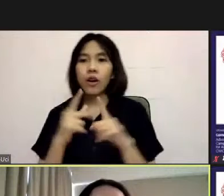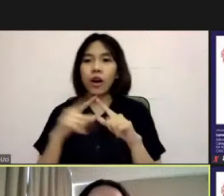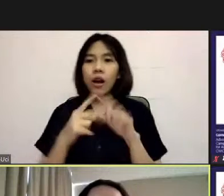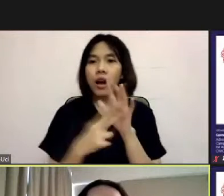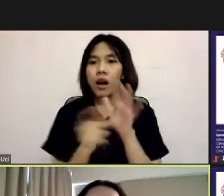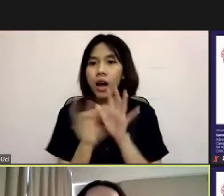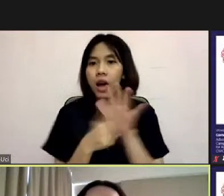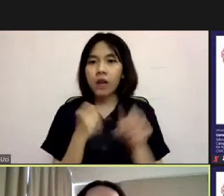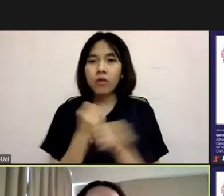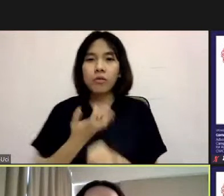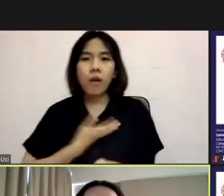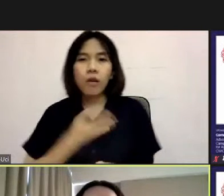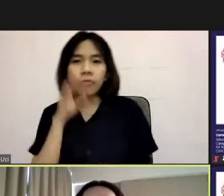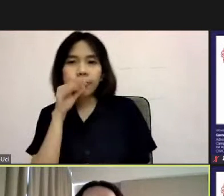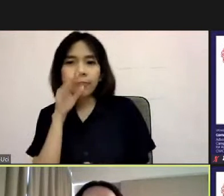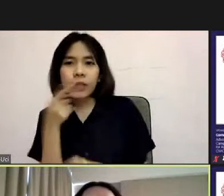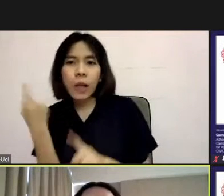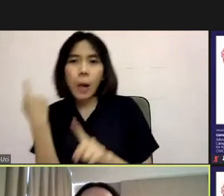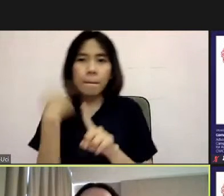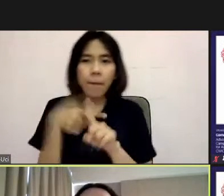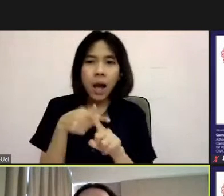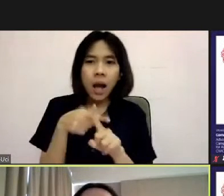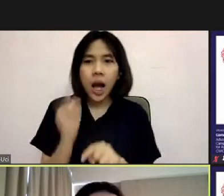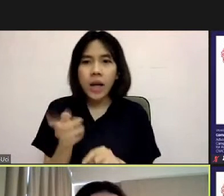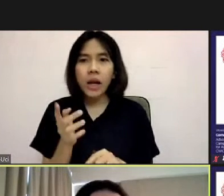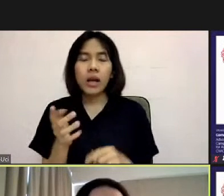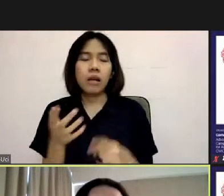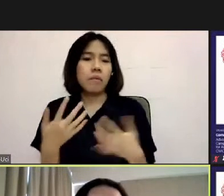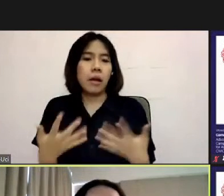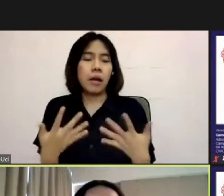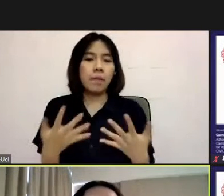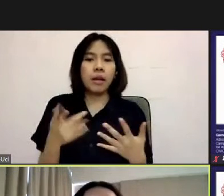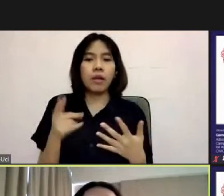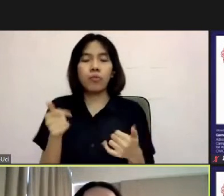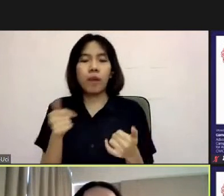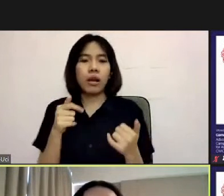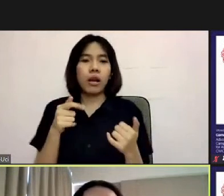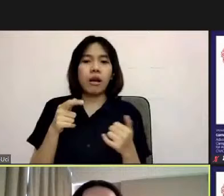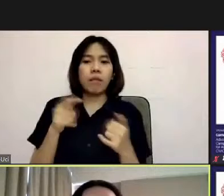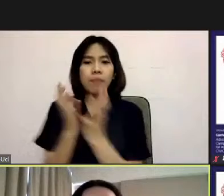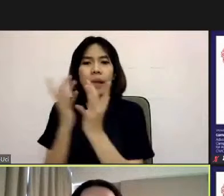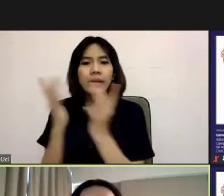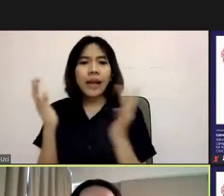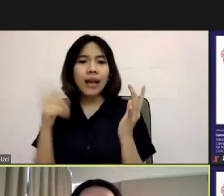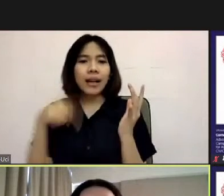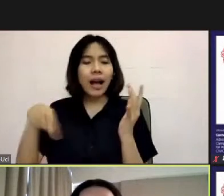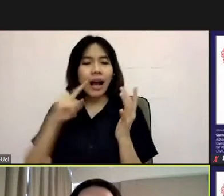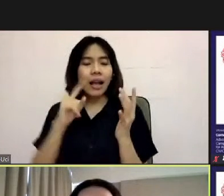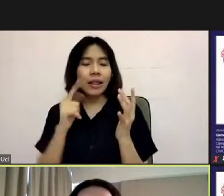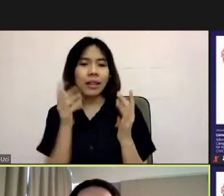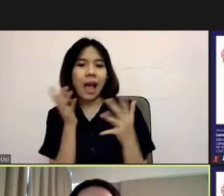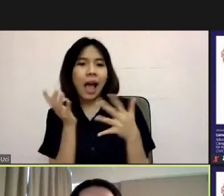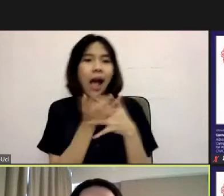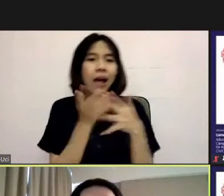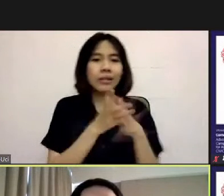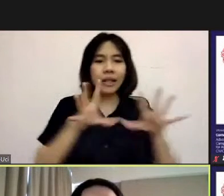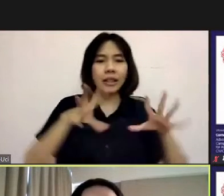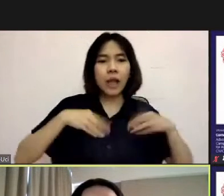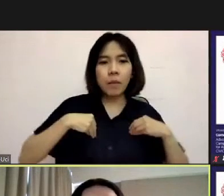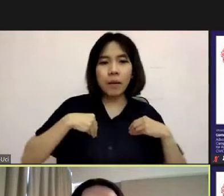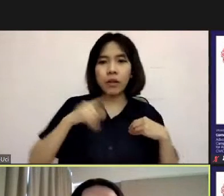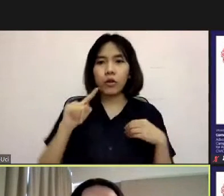Mr. Arianto or Mr. Hanung related to the for the platform that can be accessed by